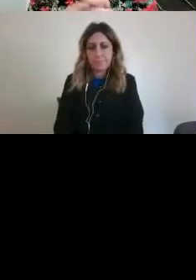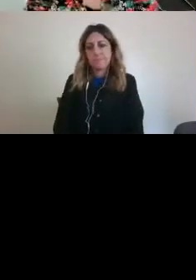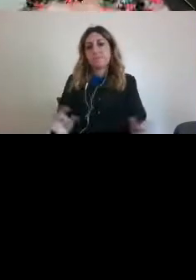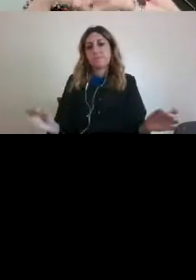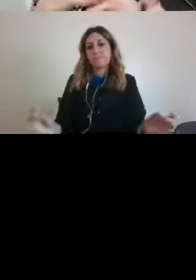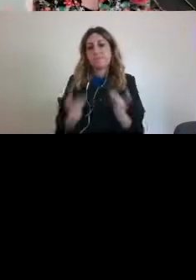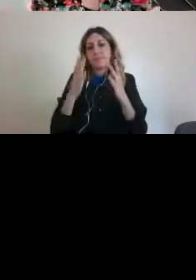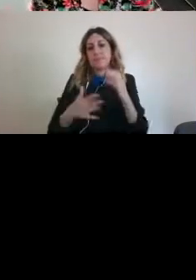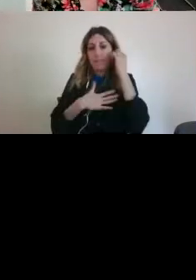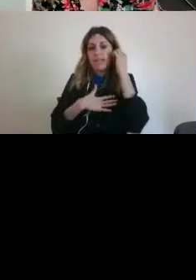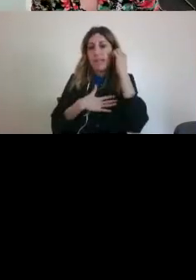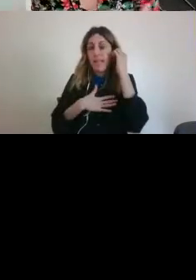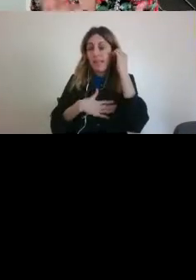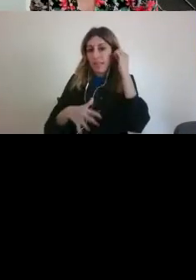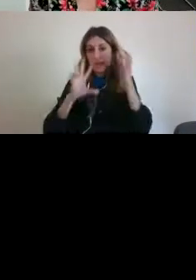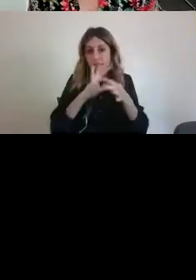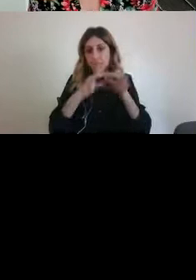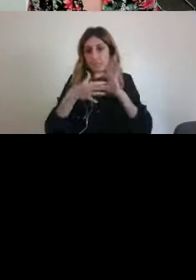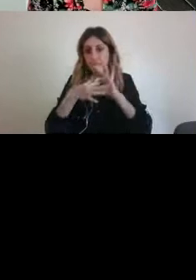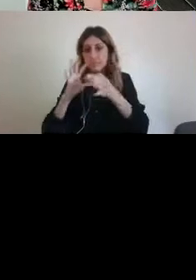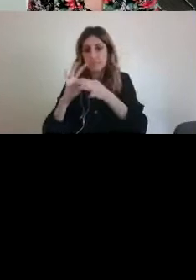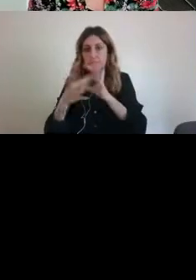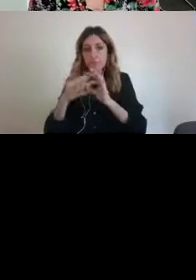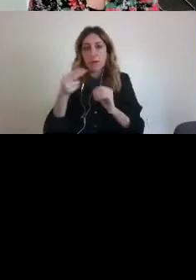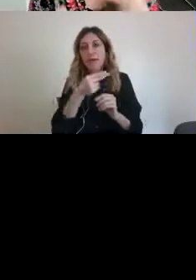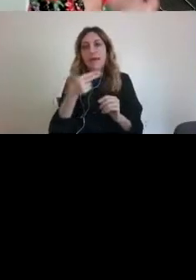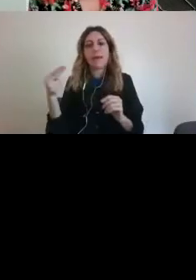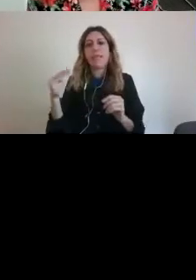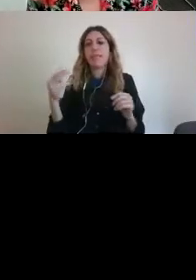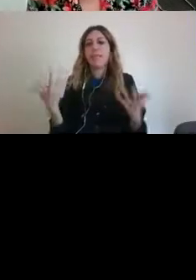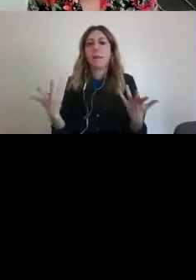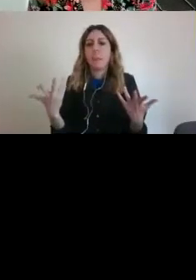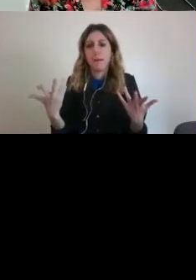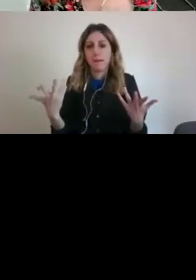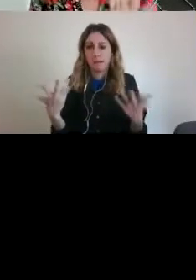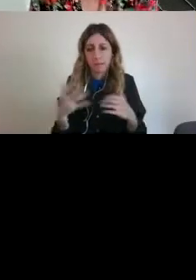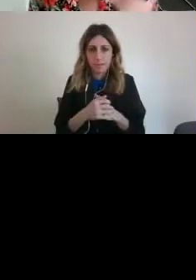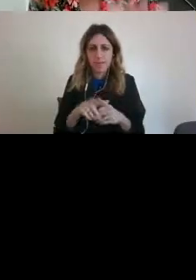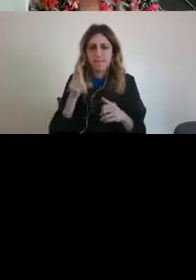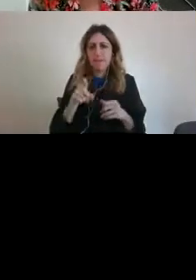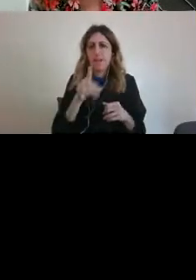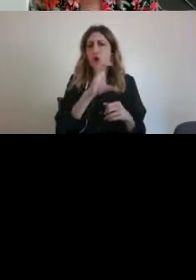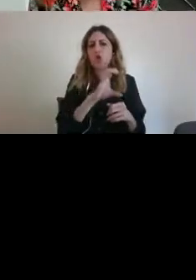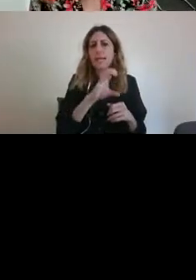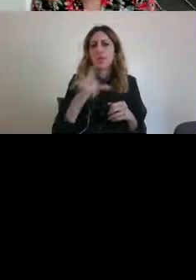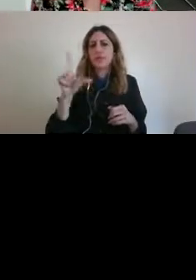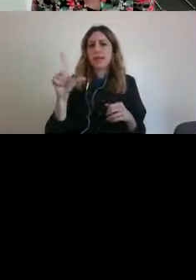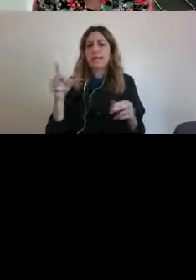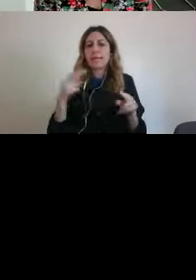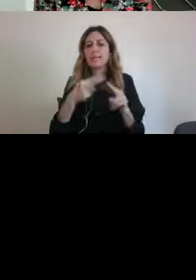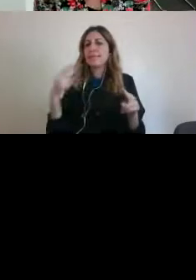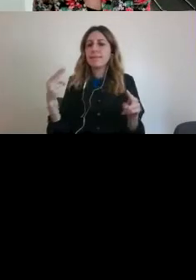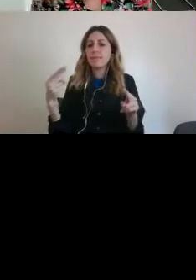and then you're good to go. But this only works if you link contextual. And this means that your links should make sense,